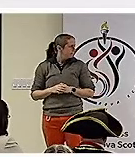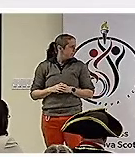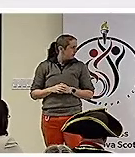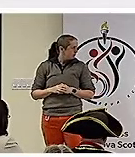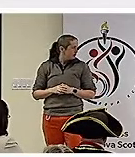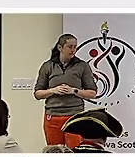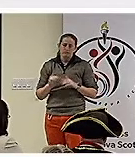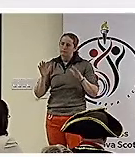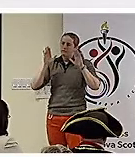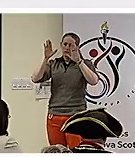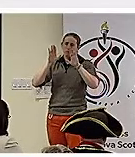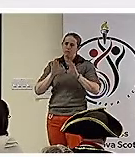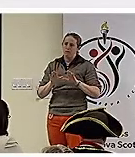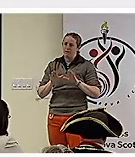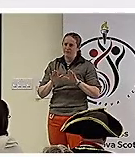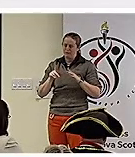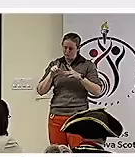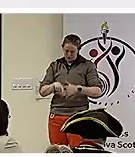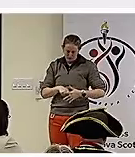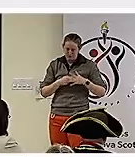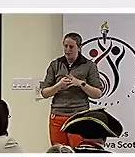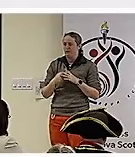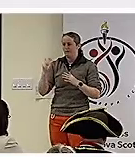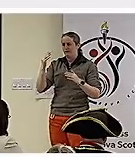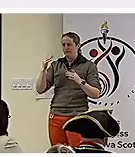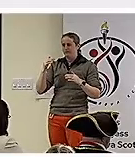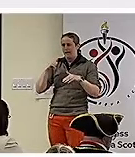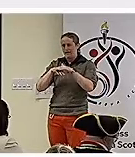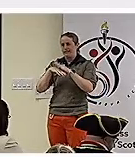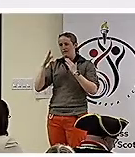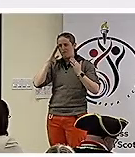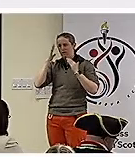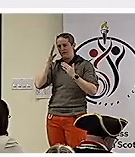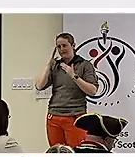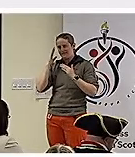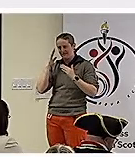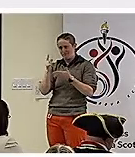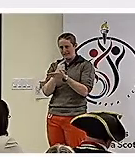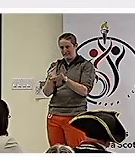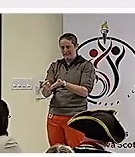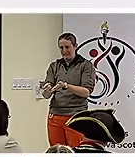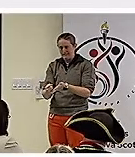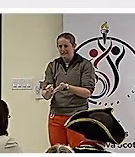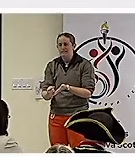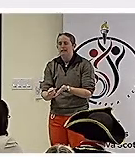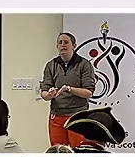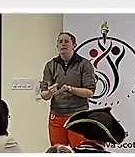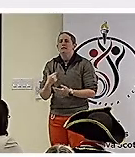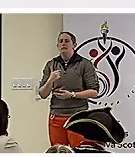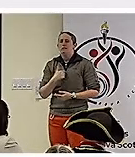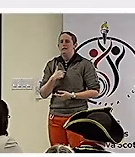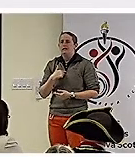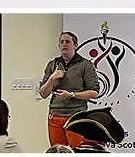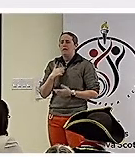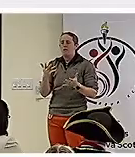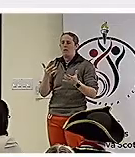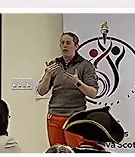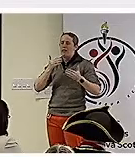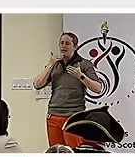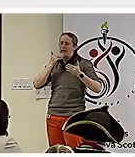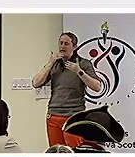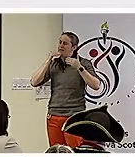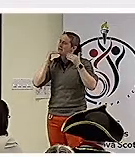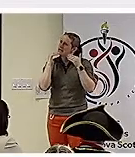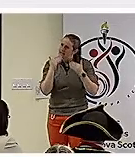off Access Awareness Week, Nova Scotia, but I would like to close by extending my deepest gratitude to all the